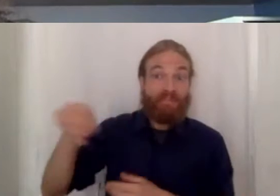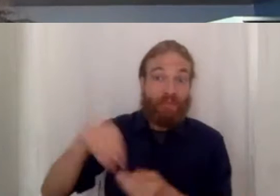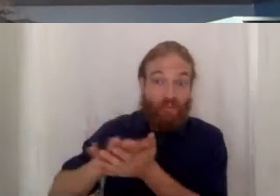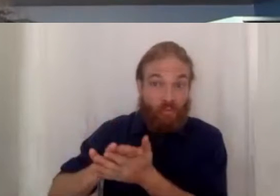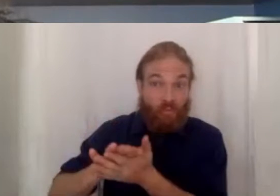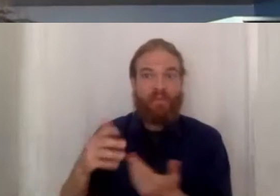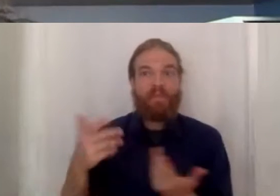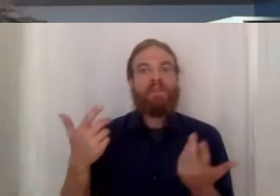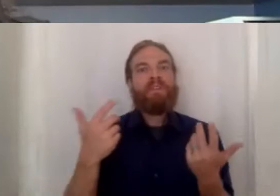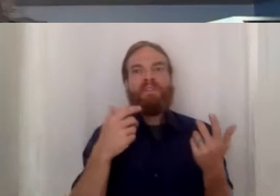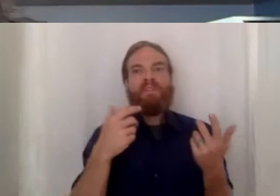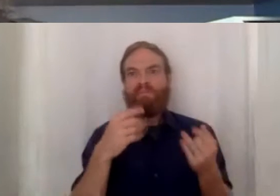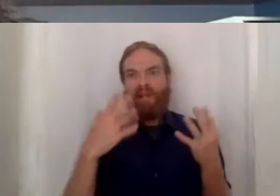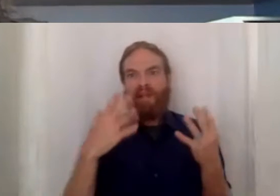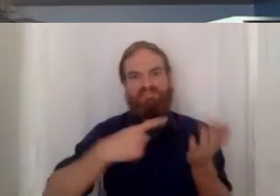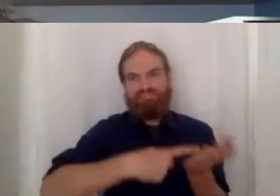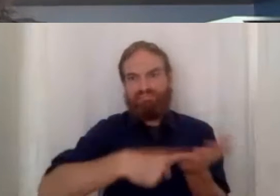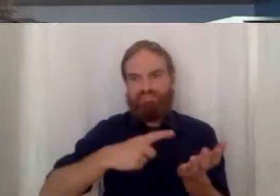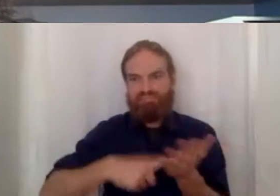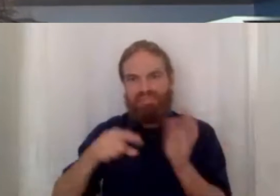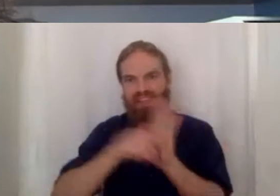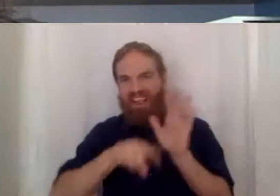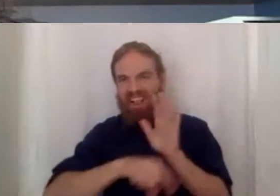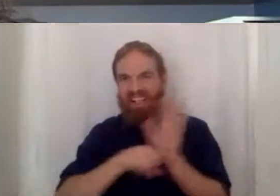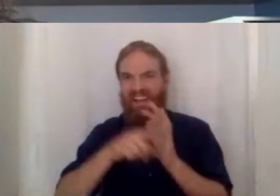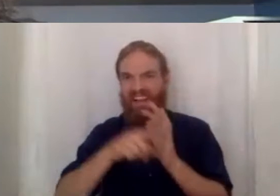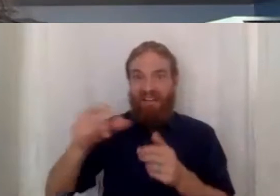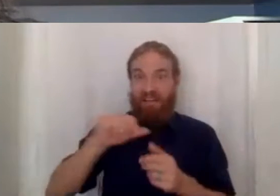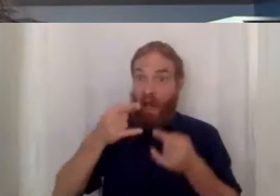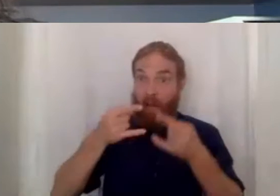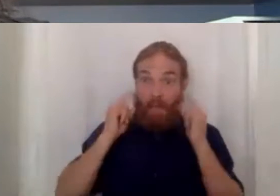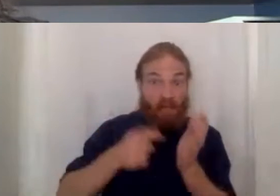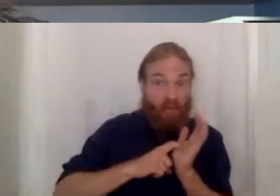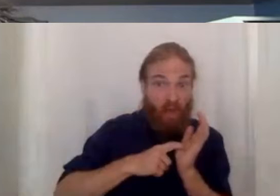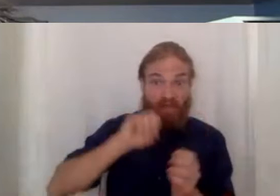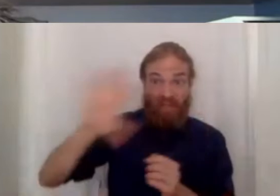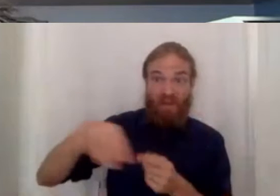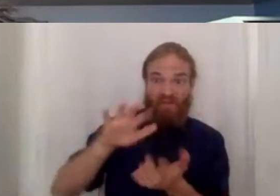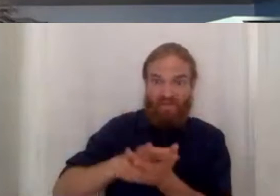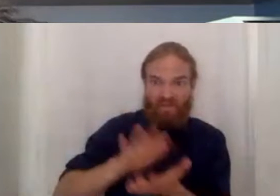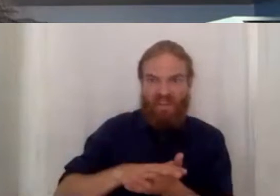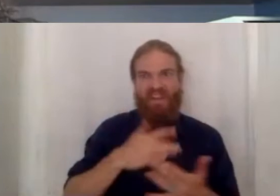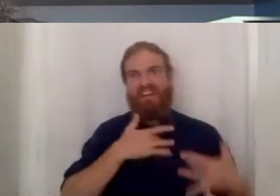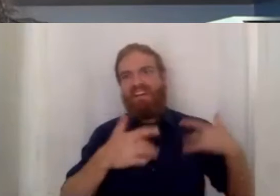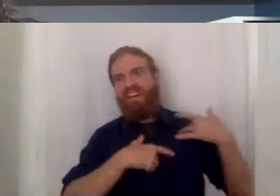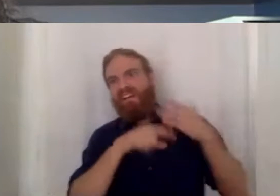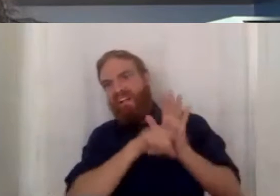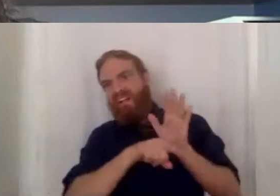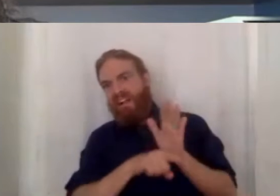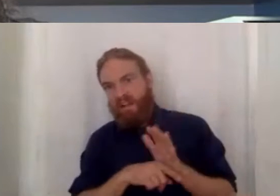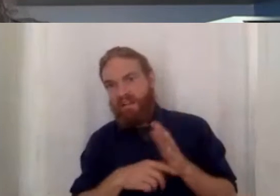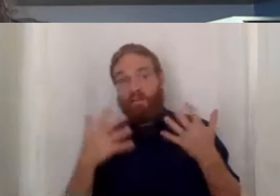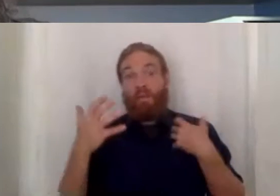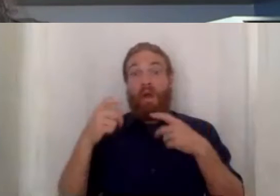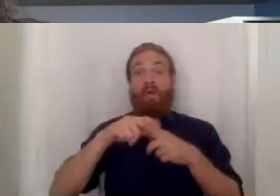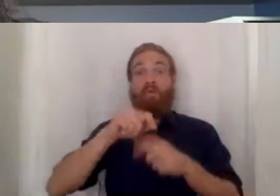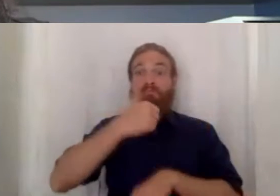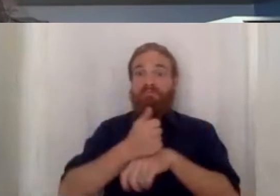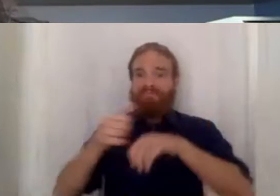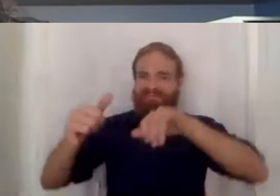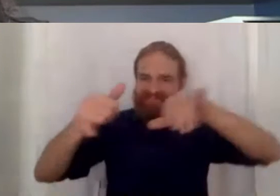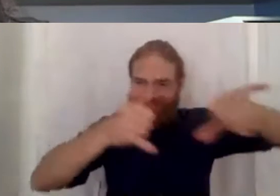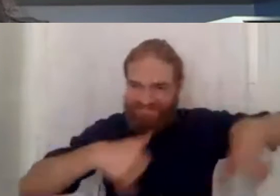right now that if everyone's masked, we can keep people in school, unless of course they're positive, but that's 1 or 2 people here or there.